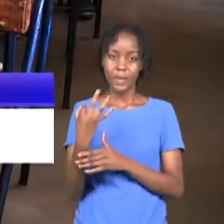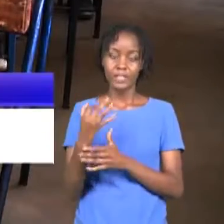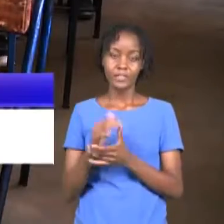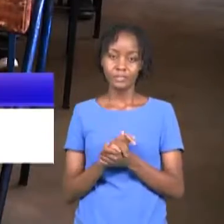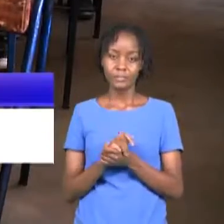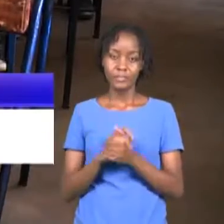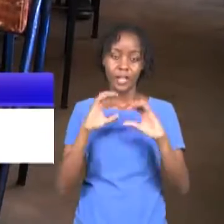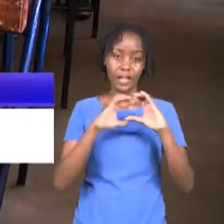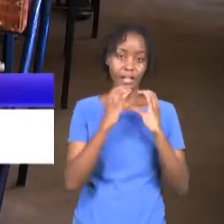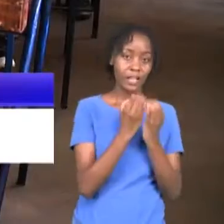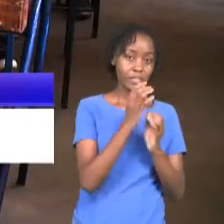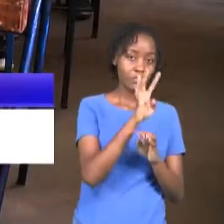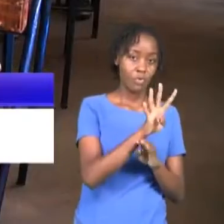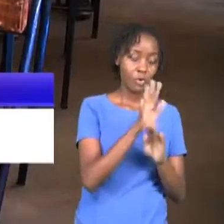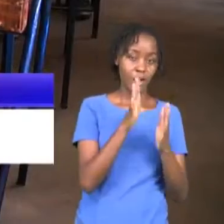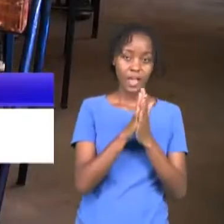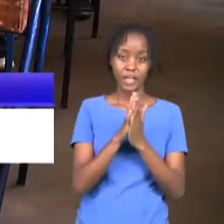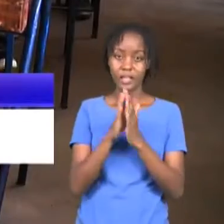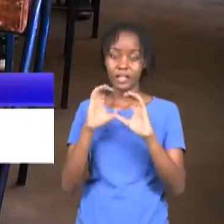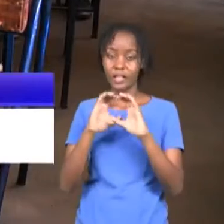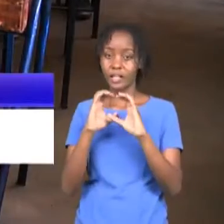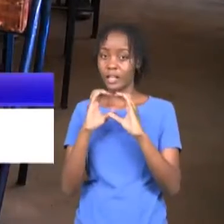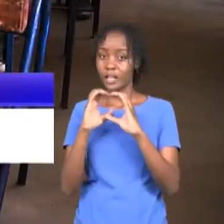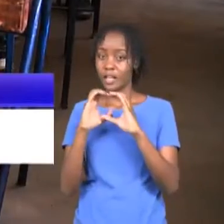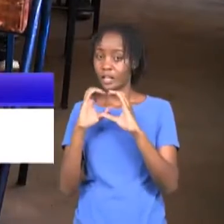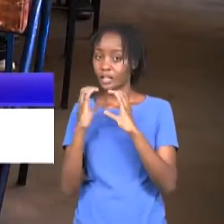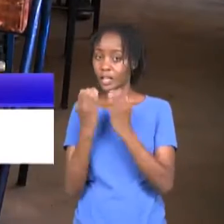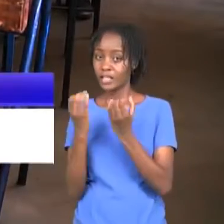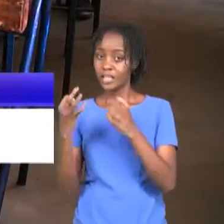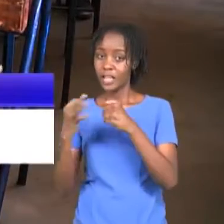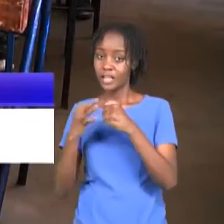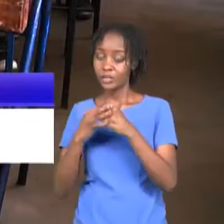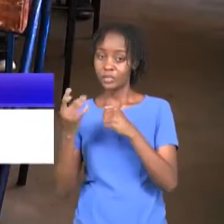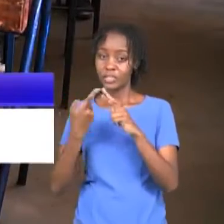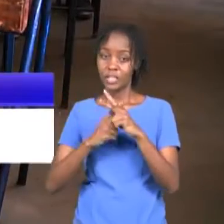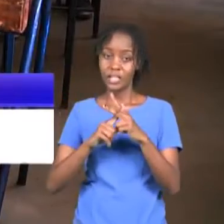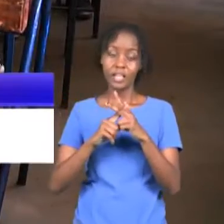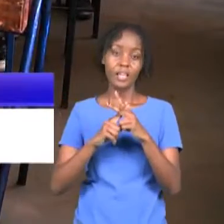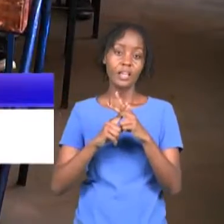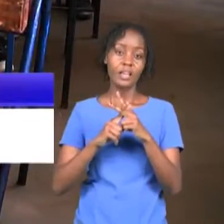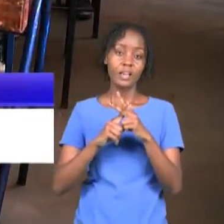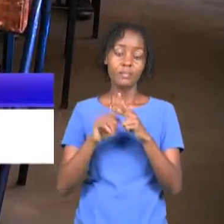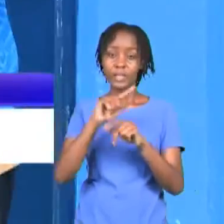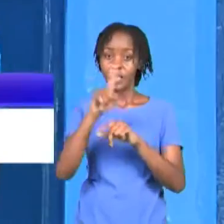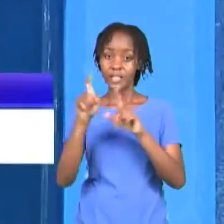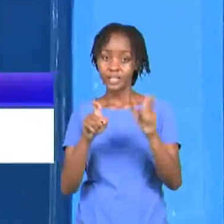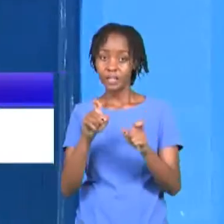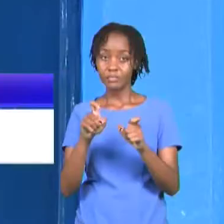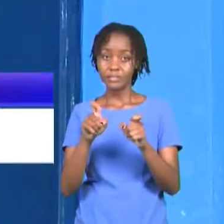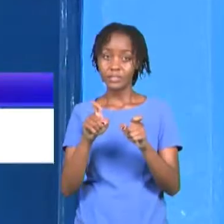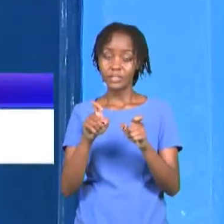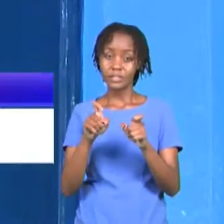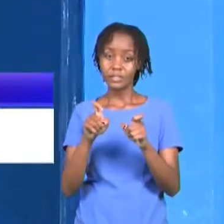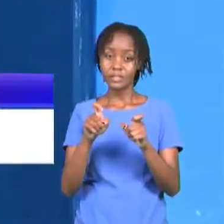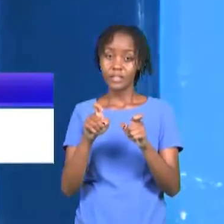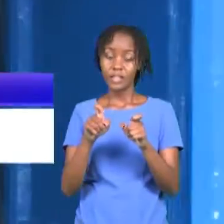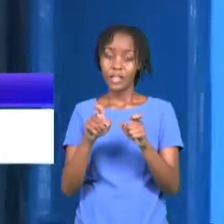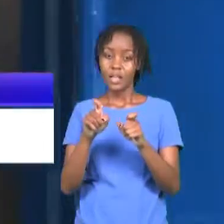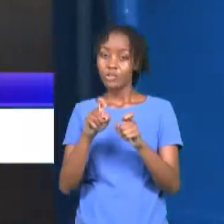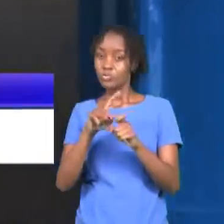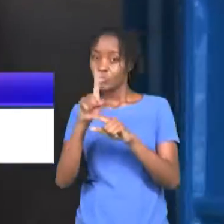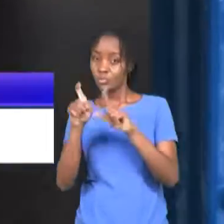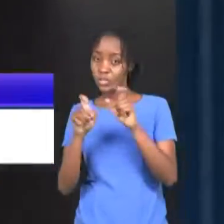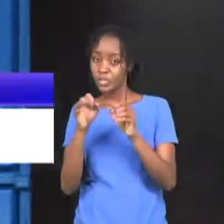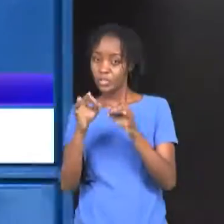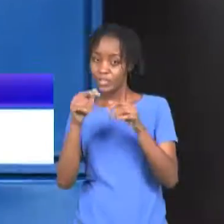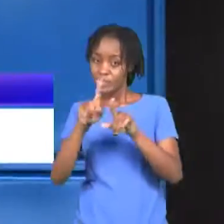and Class 8 pupils will sit for exams starting October 19th, 2020, just a week after schools reopened, to test the level of